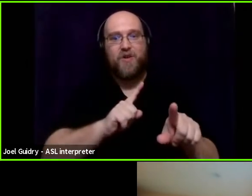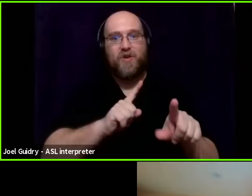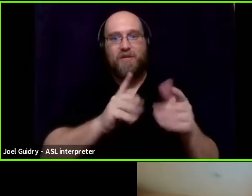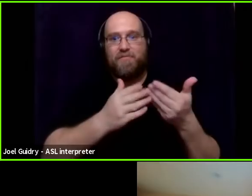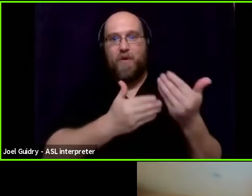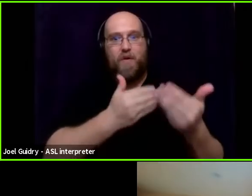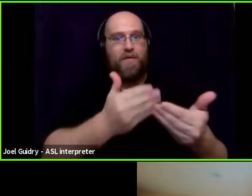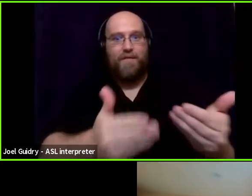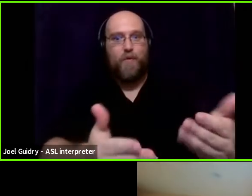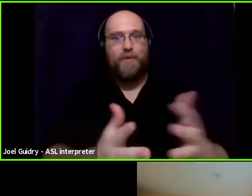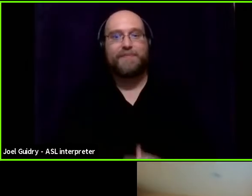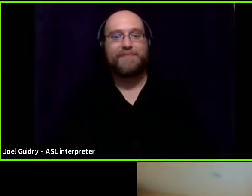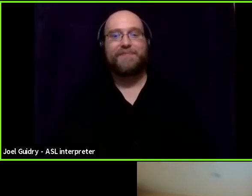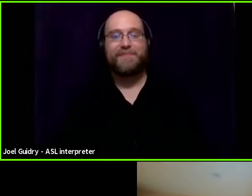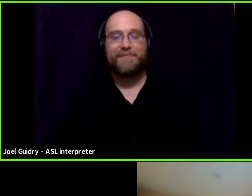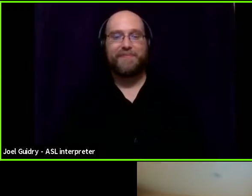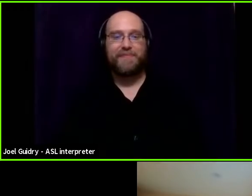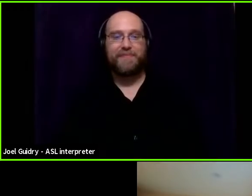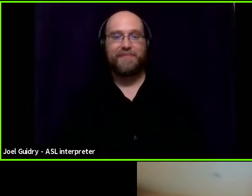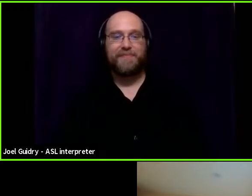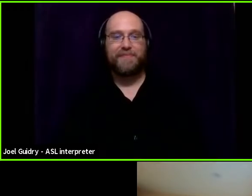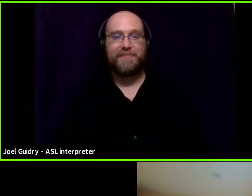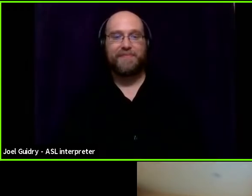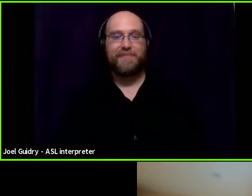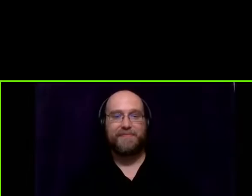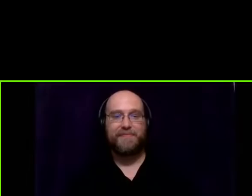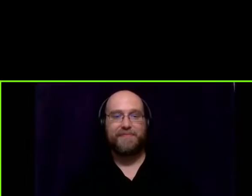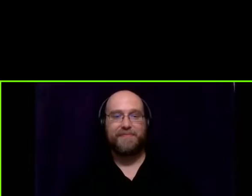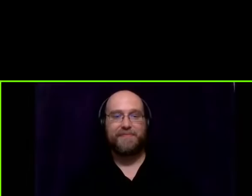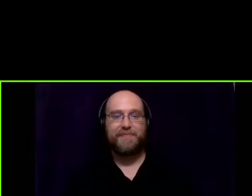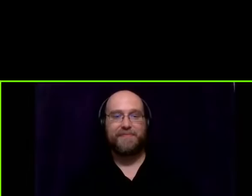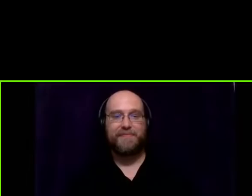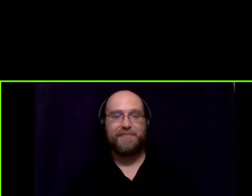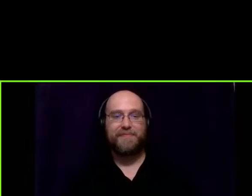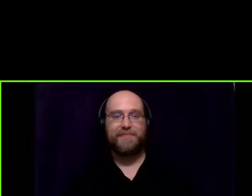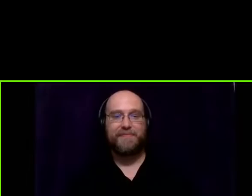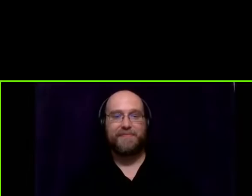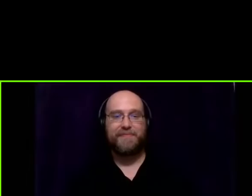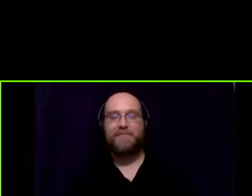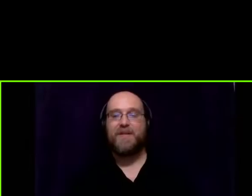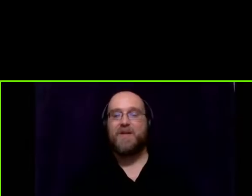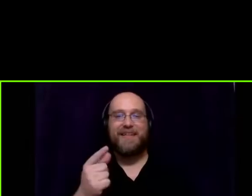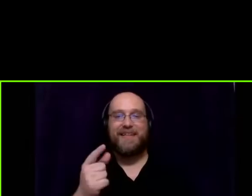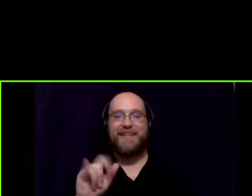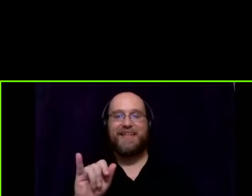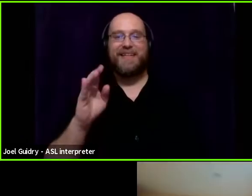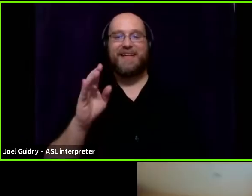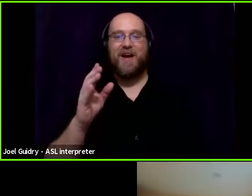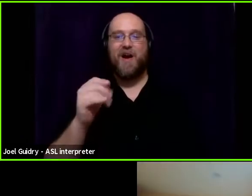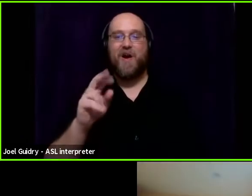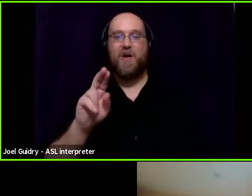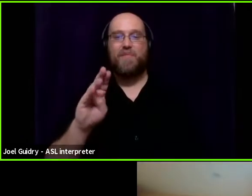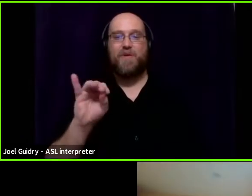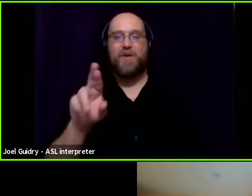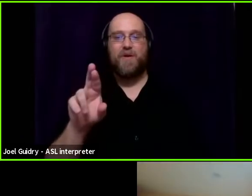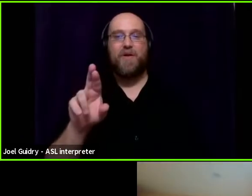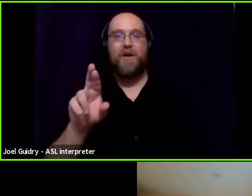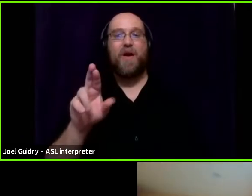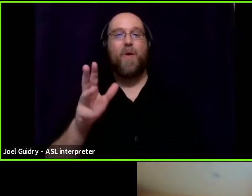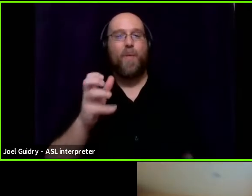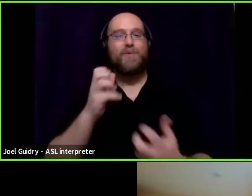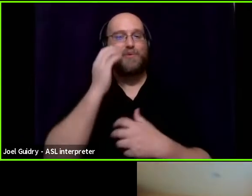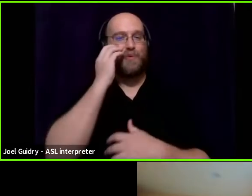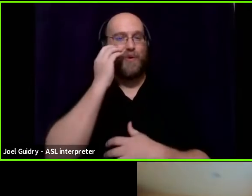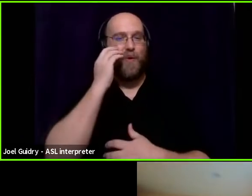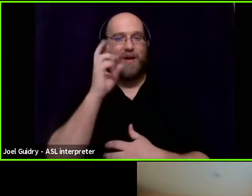you. So Barb in Gig Harbor wants to know WEA's plan for getting the message out to our communities that students should